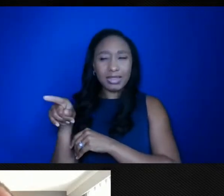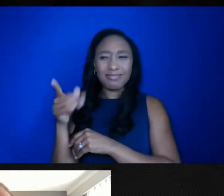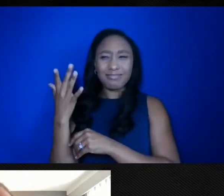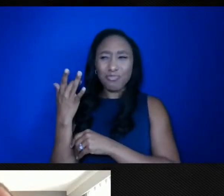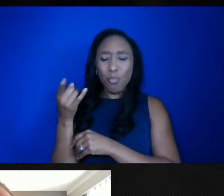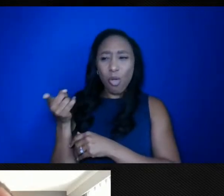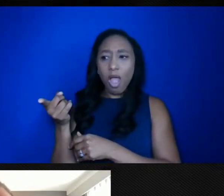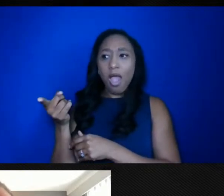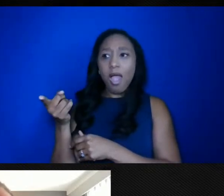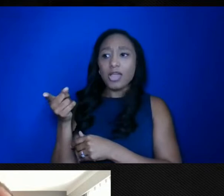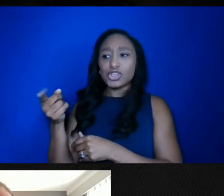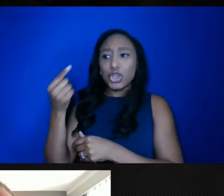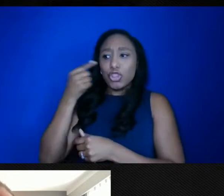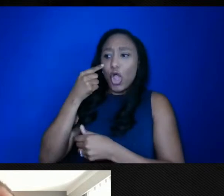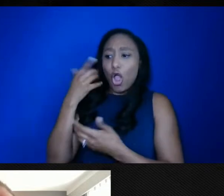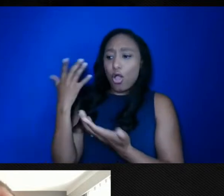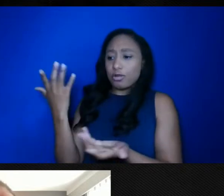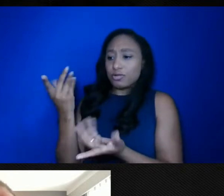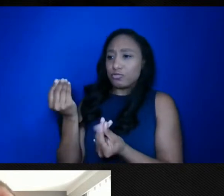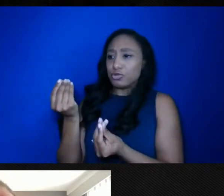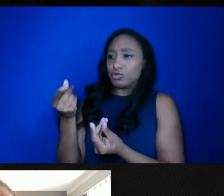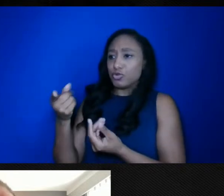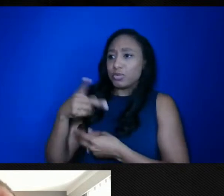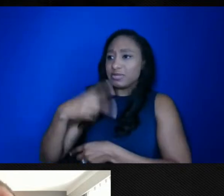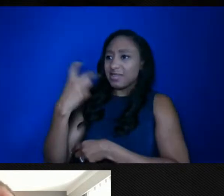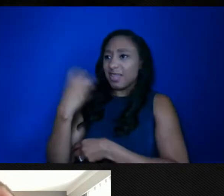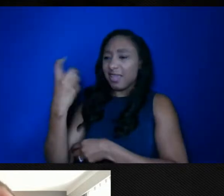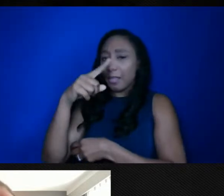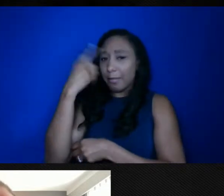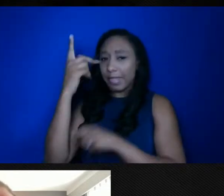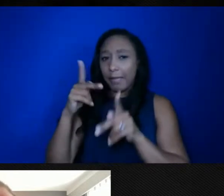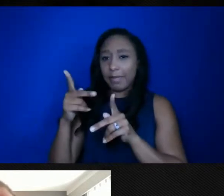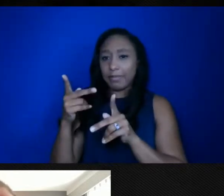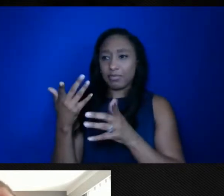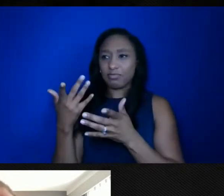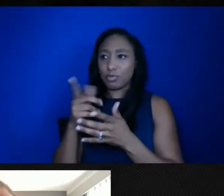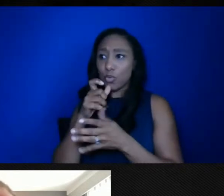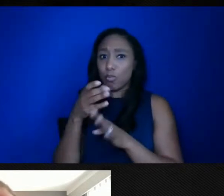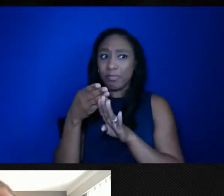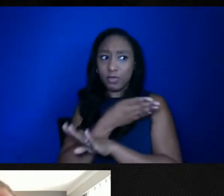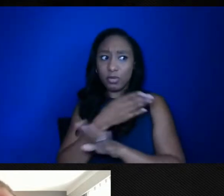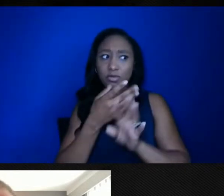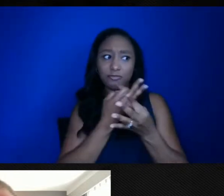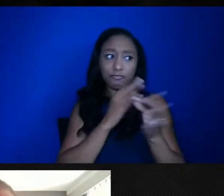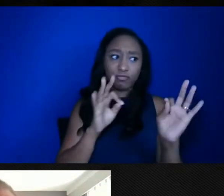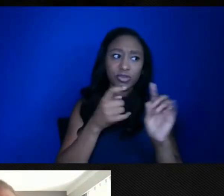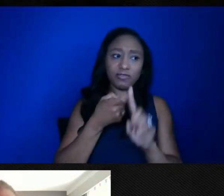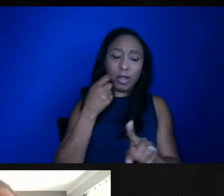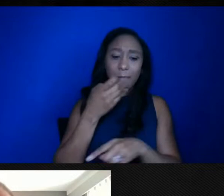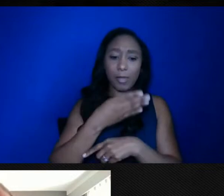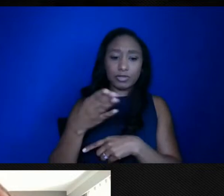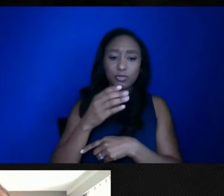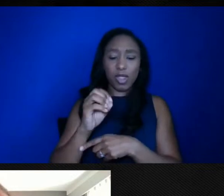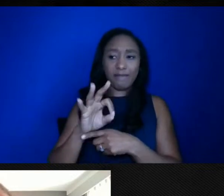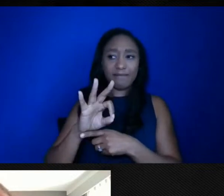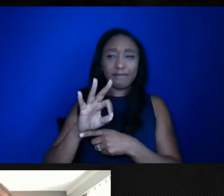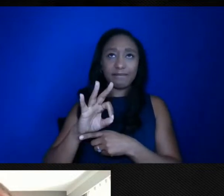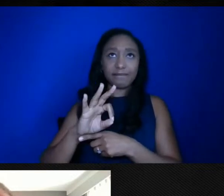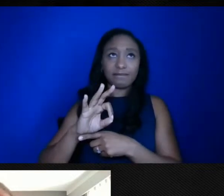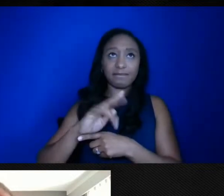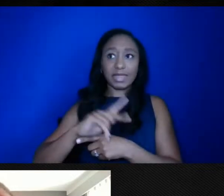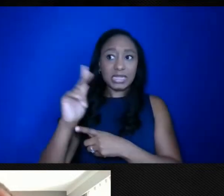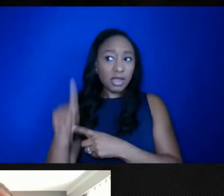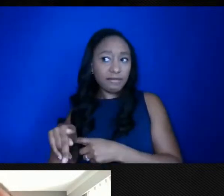she thought she was doing, kidnapping Black people from freedom in cities like Baltimore and Philadelphia. And that's how I